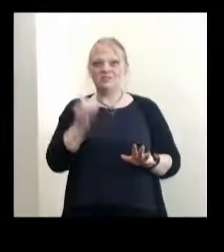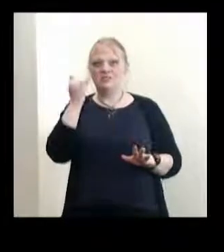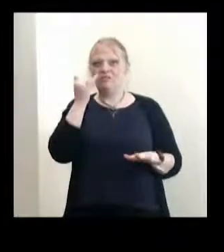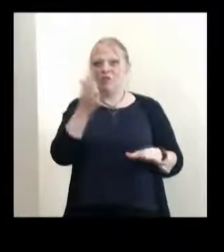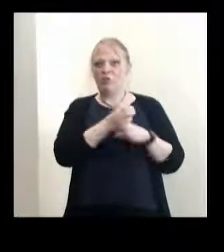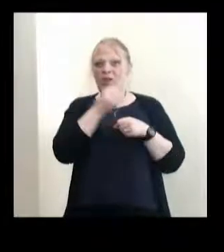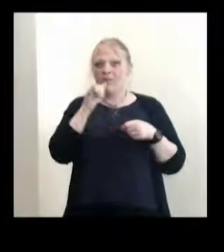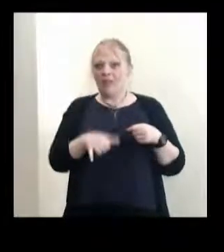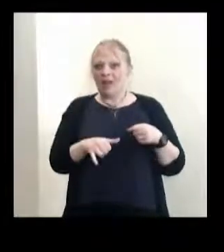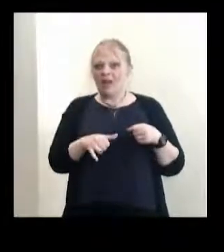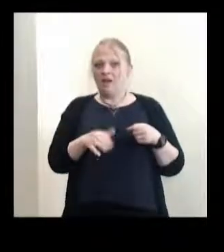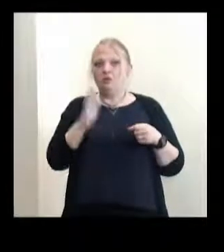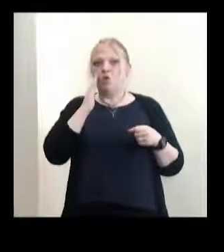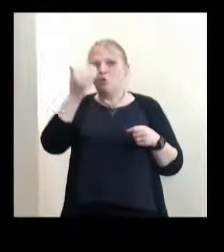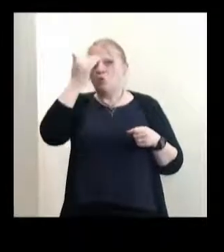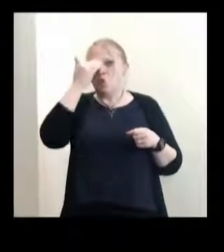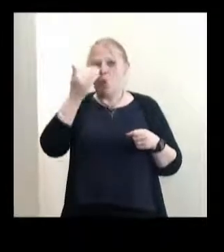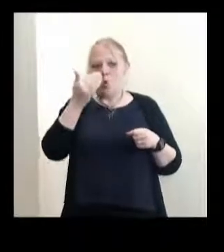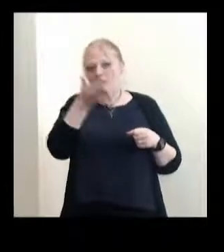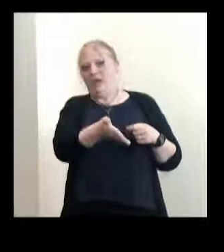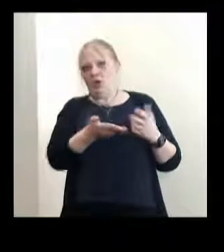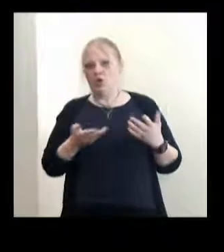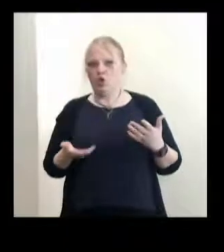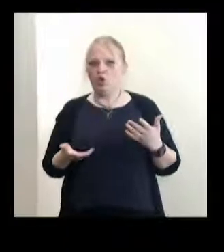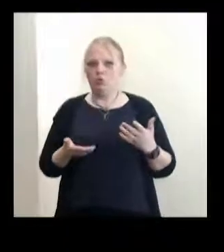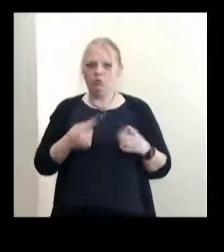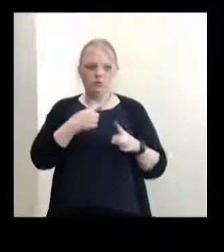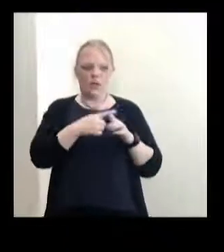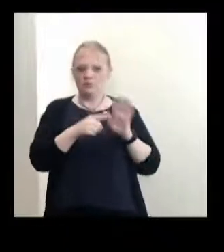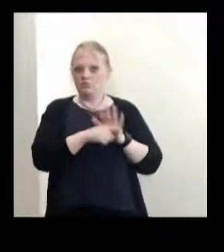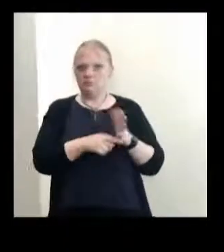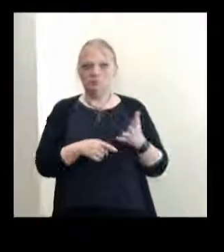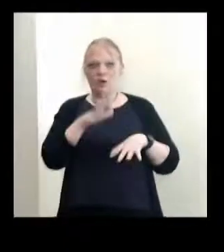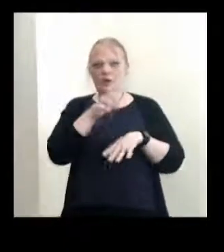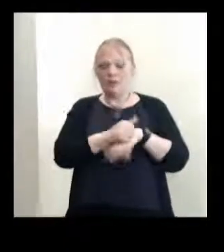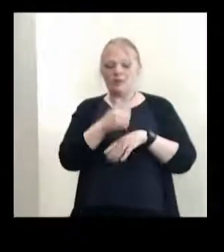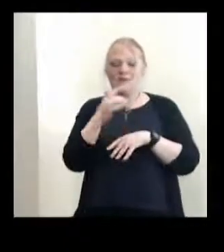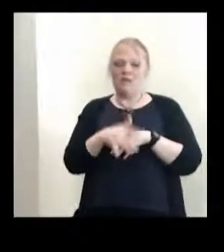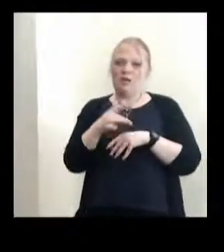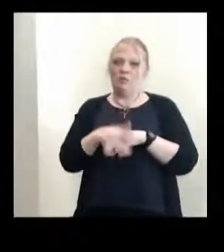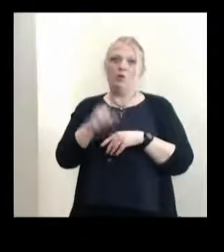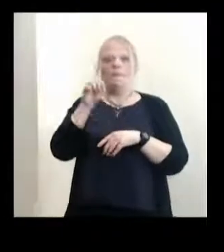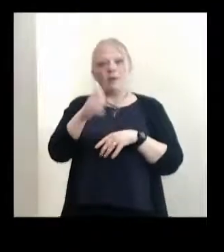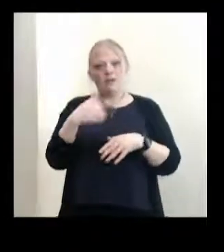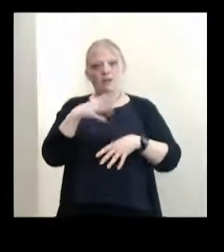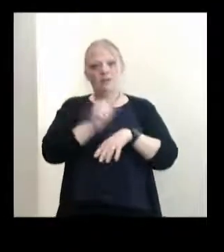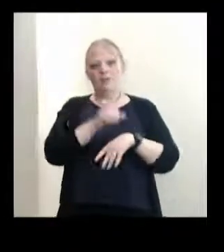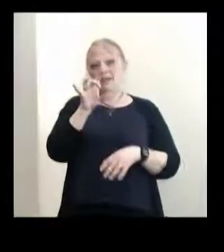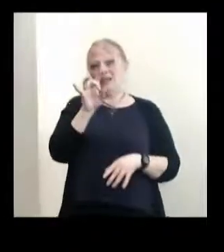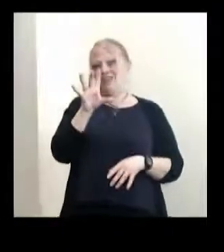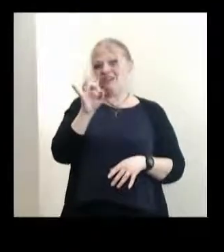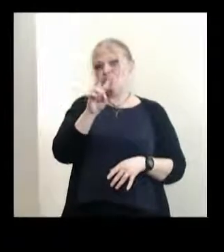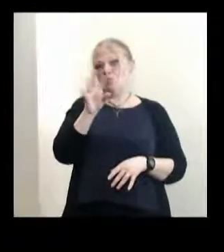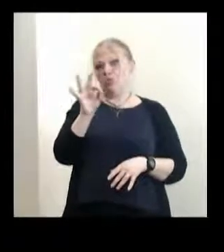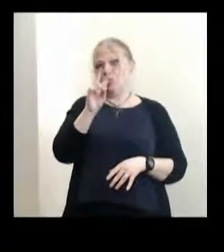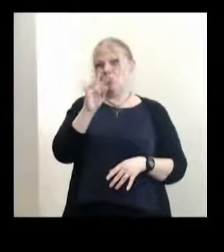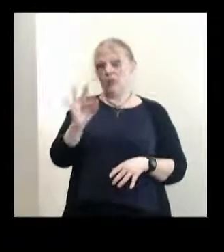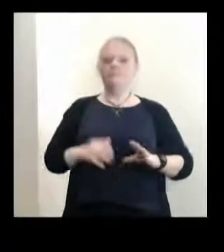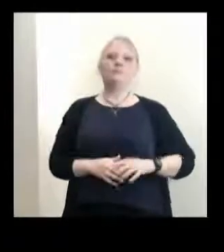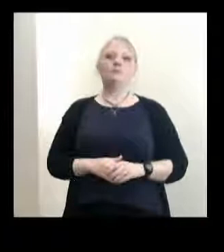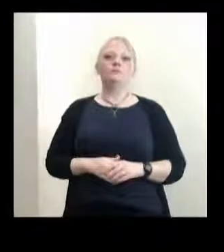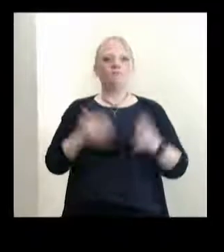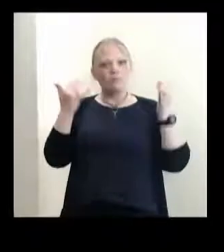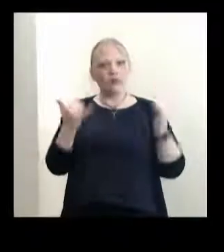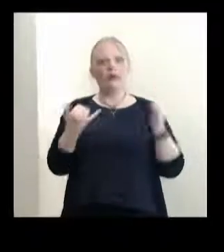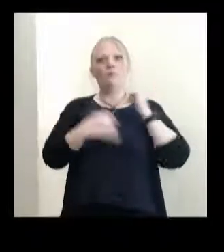test knowing whether you are positive or not. Appointments are available. You need to have an appointment. Call 858-2929. Now,